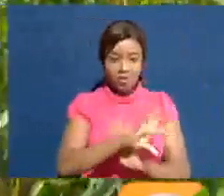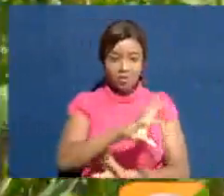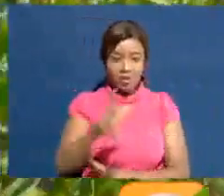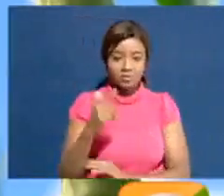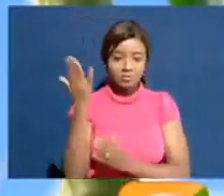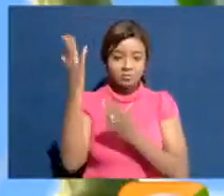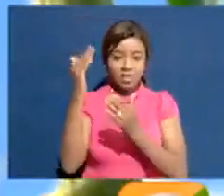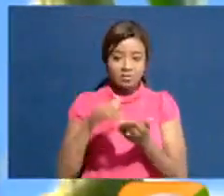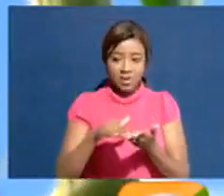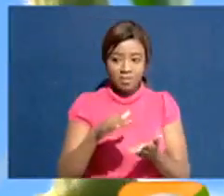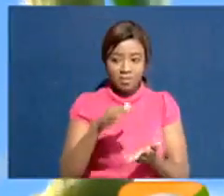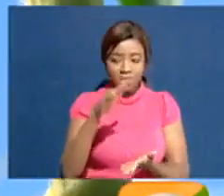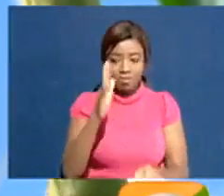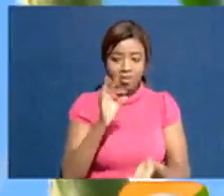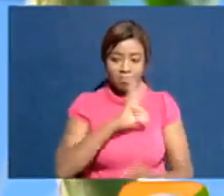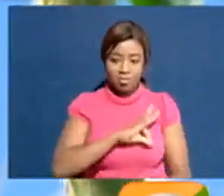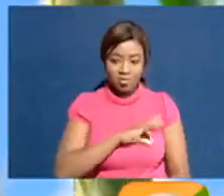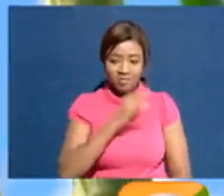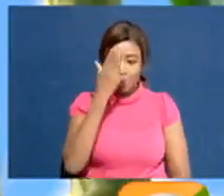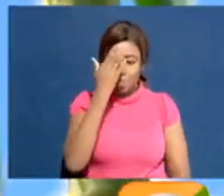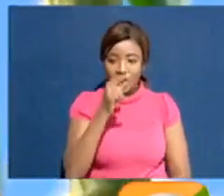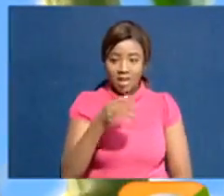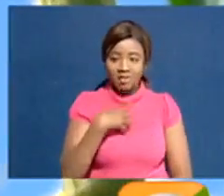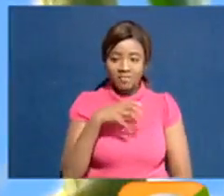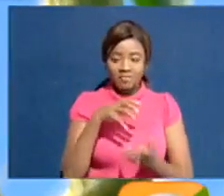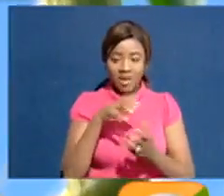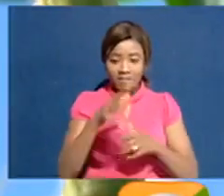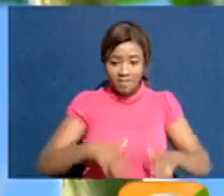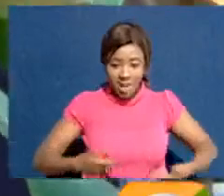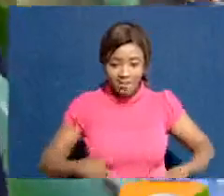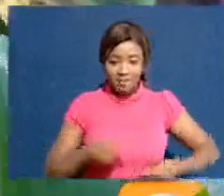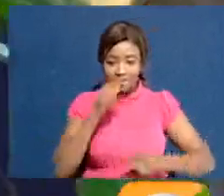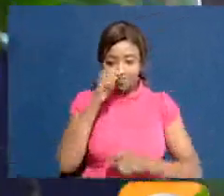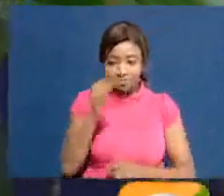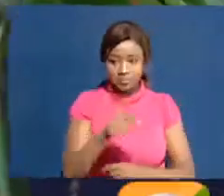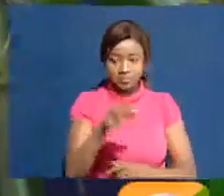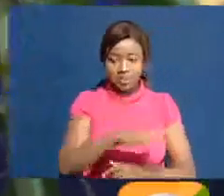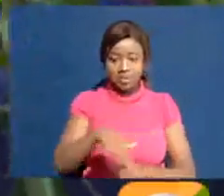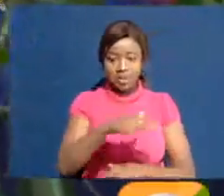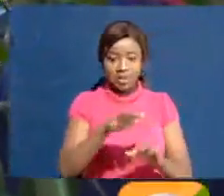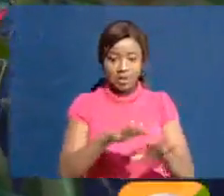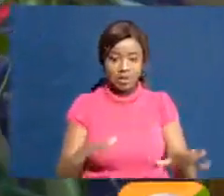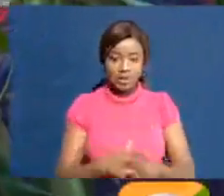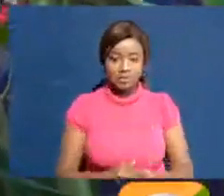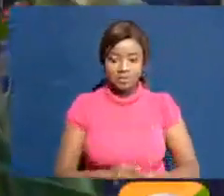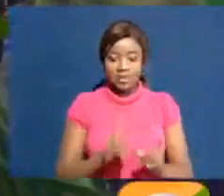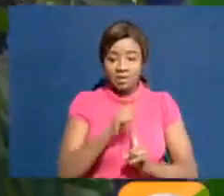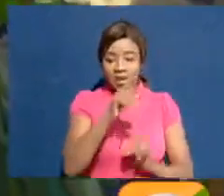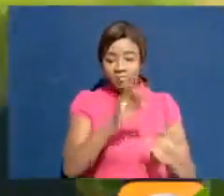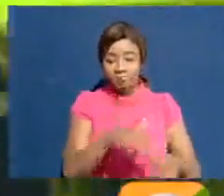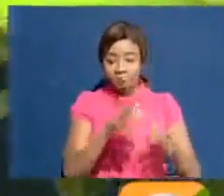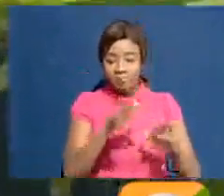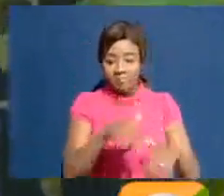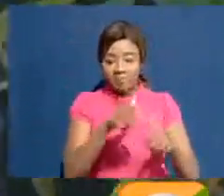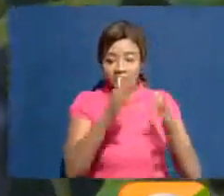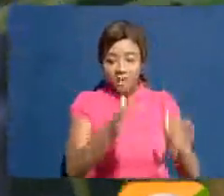expecting minimal yield due to increased cases of monkey invasion in their farms. The farmers are estimating